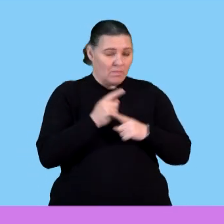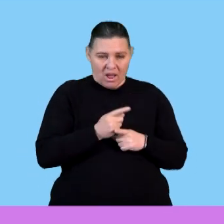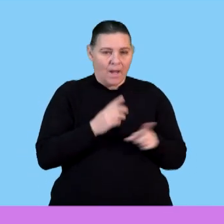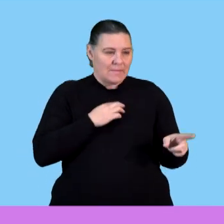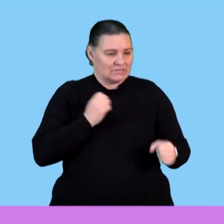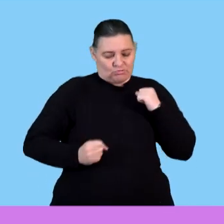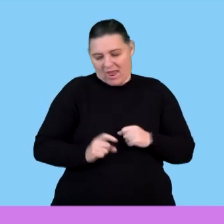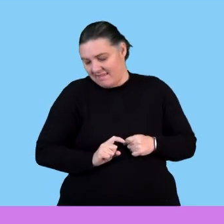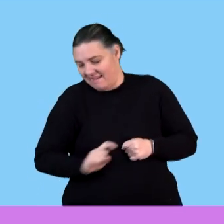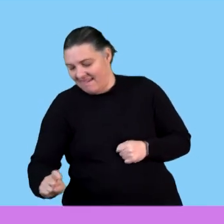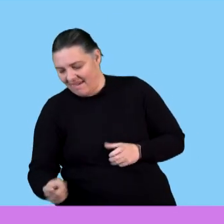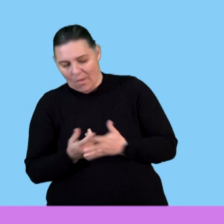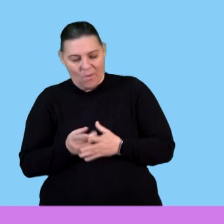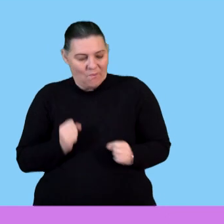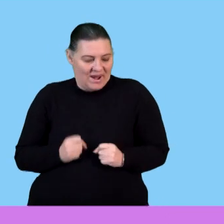on the playground. All right.